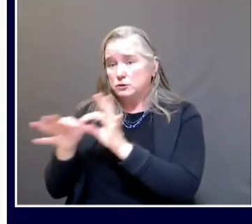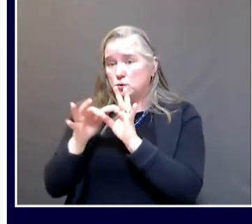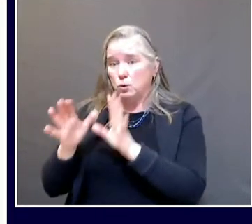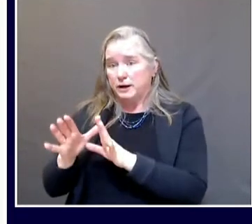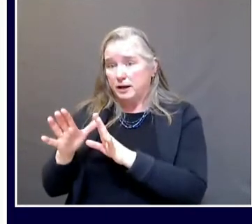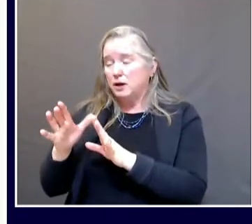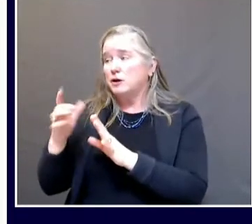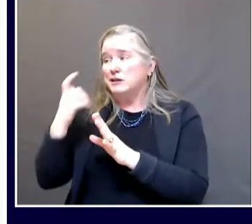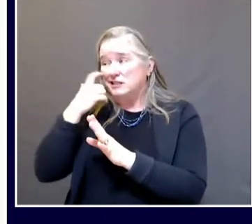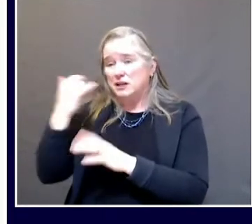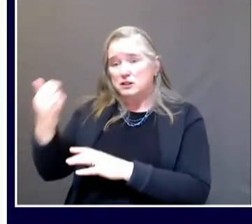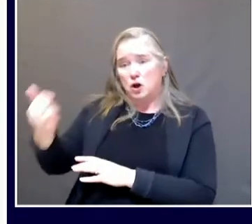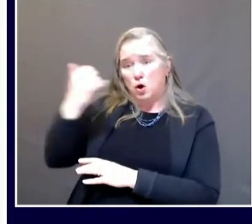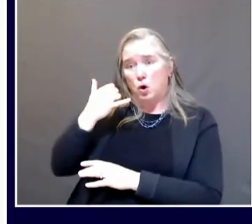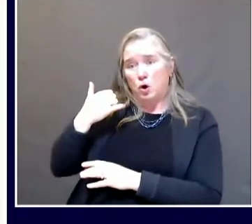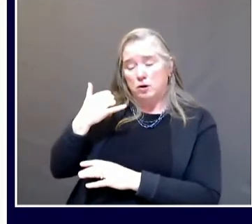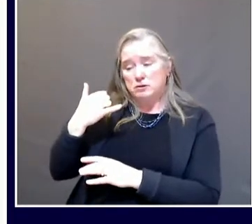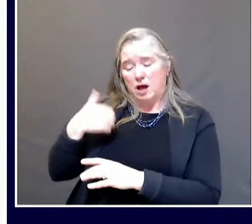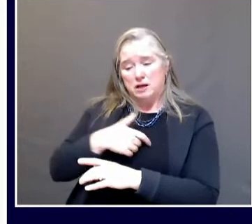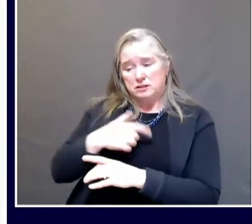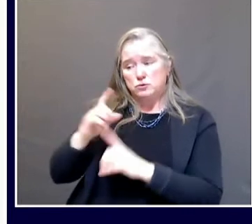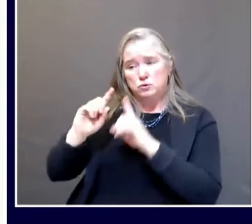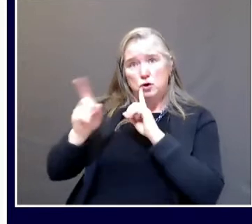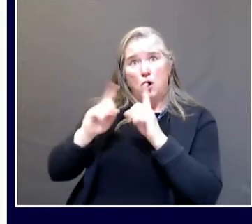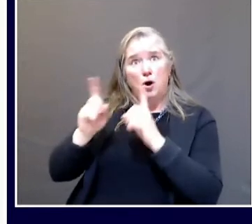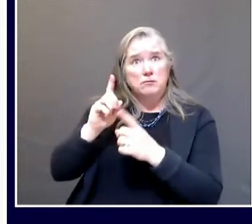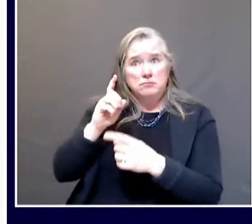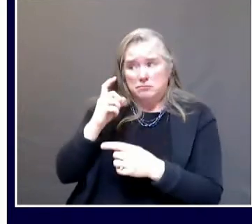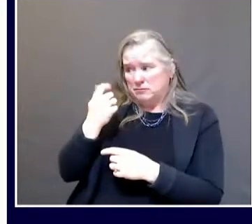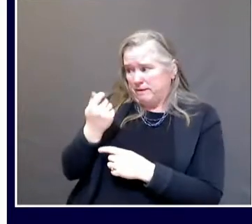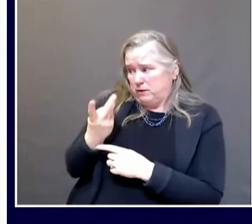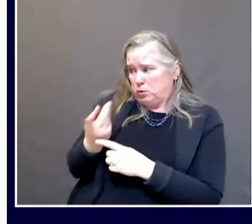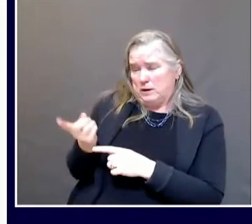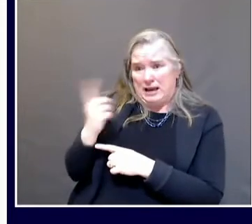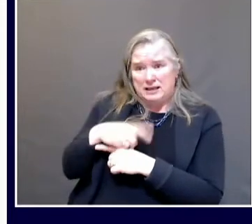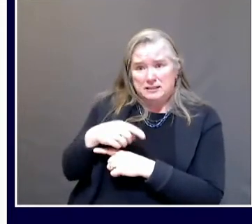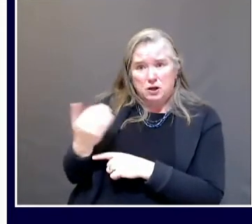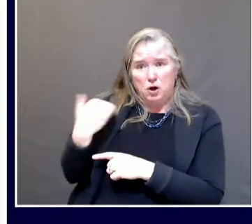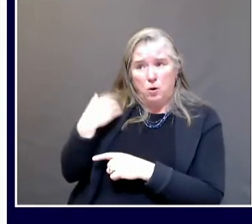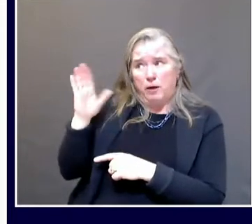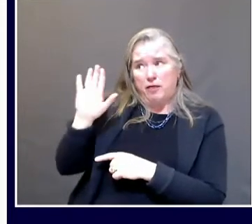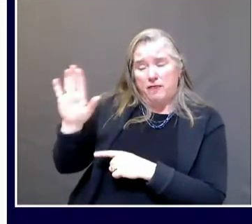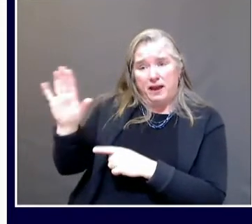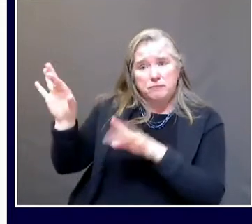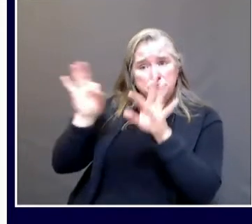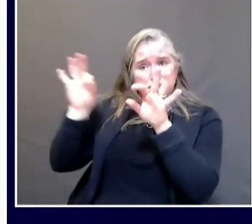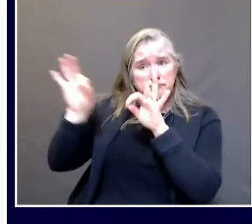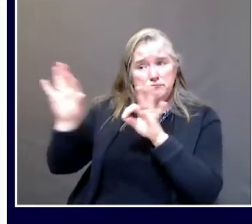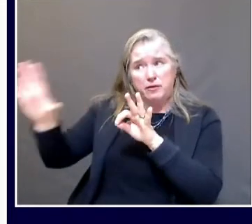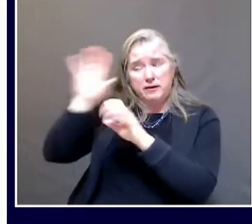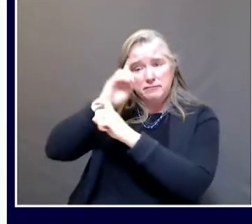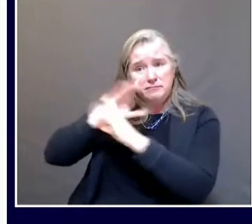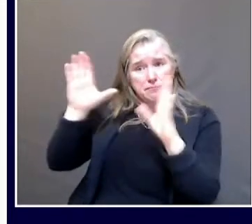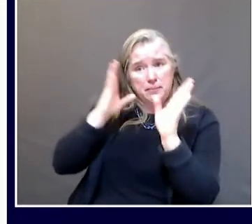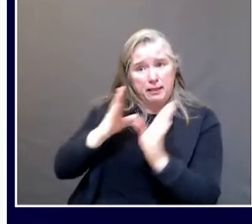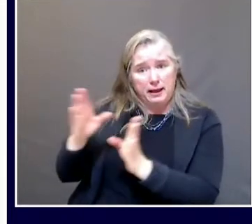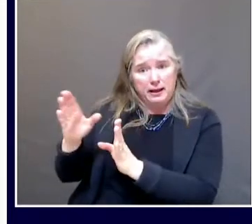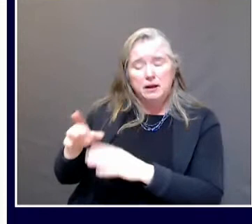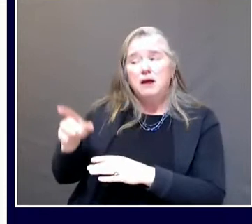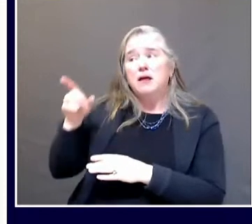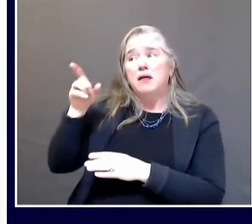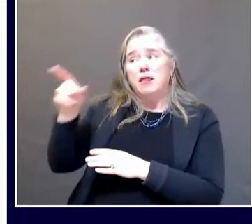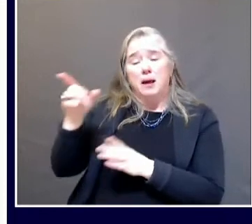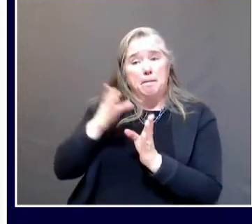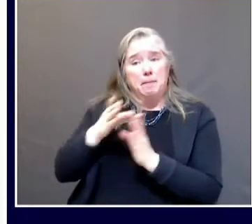about the new plan that President-elect Biden released yesterday that is going to begin to provide more visibility and support to